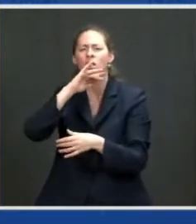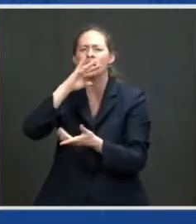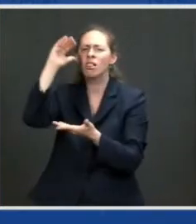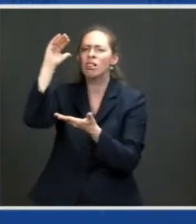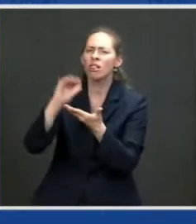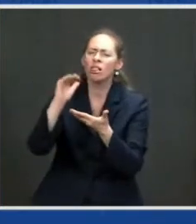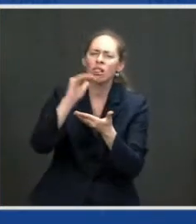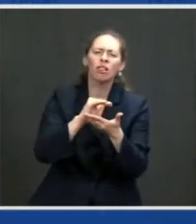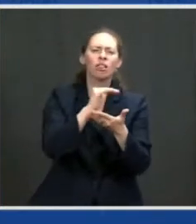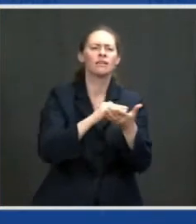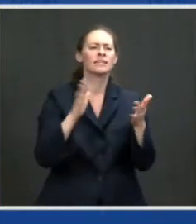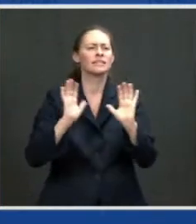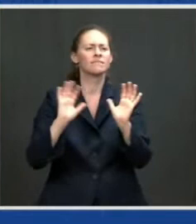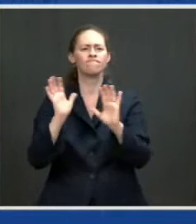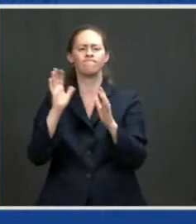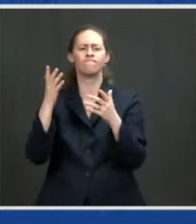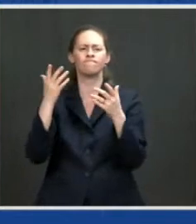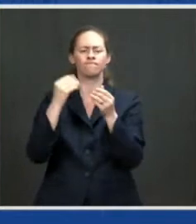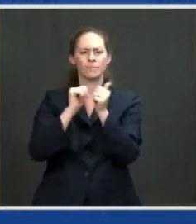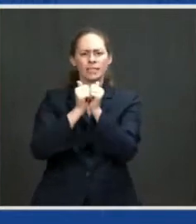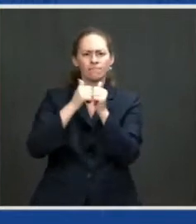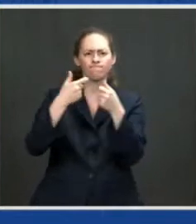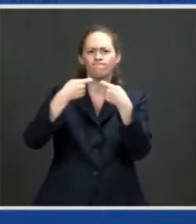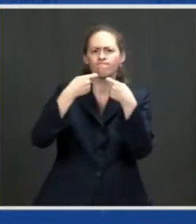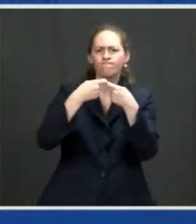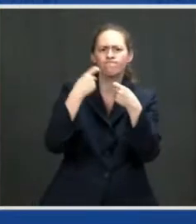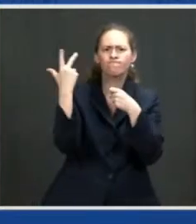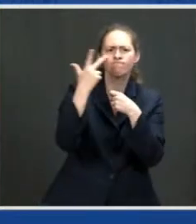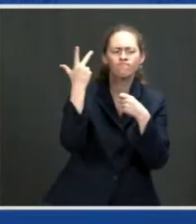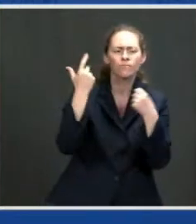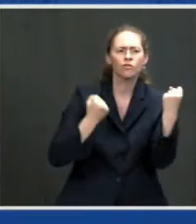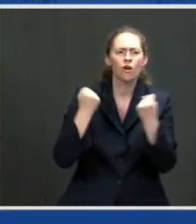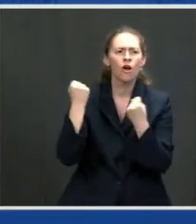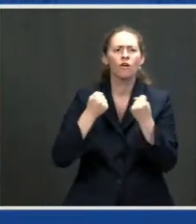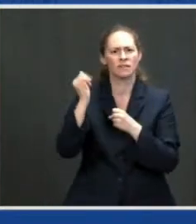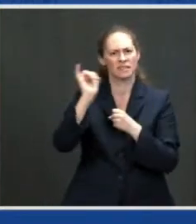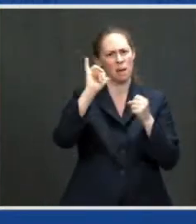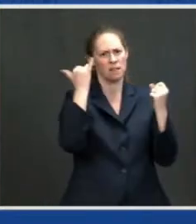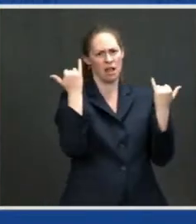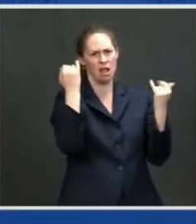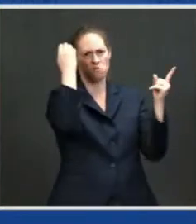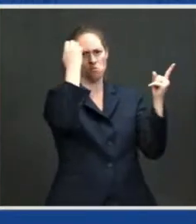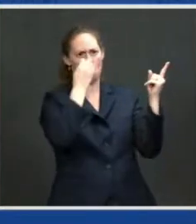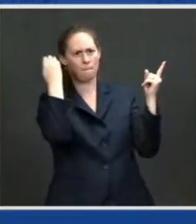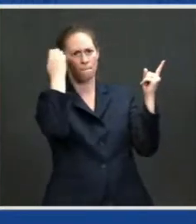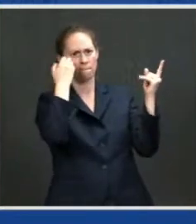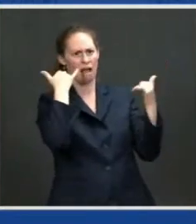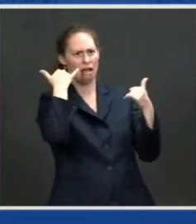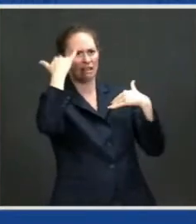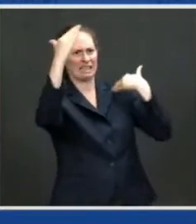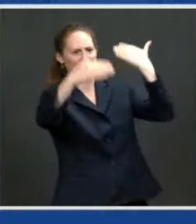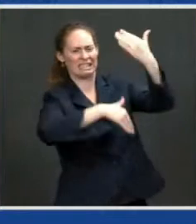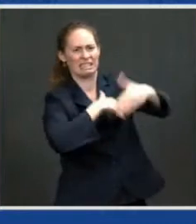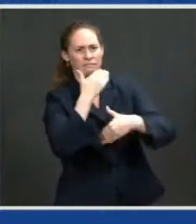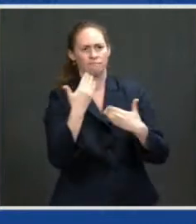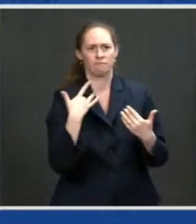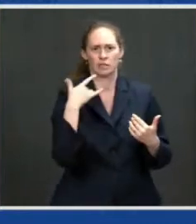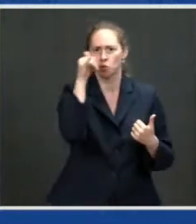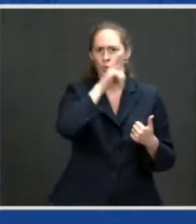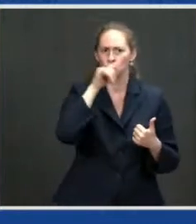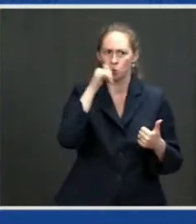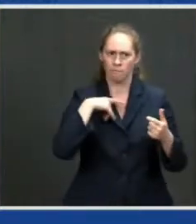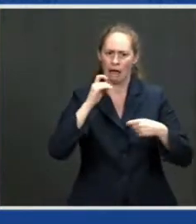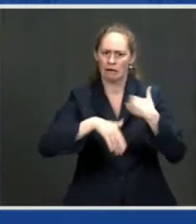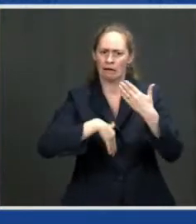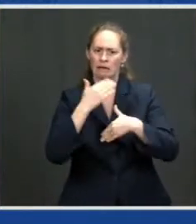The European Union as well. We're in a race to see who wins the 21st century. Now, if I could hold just for